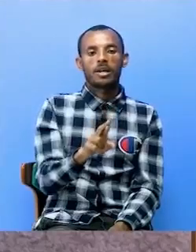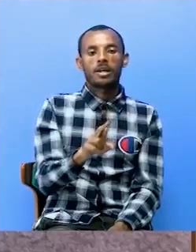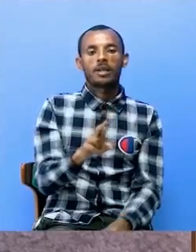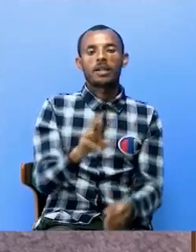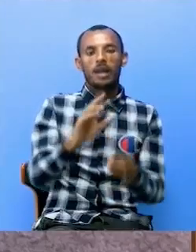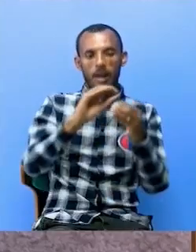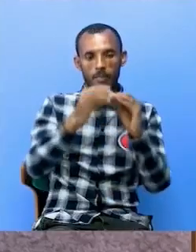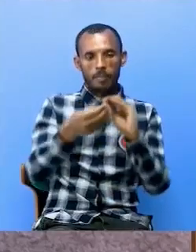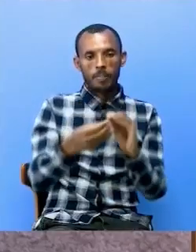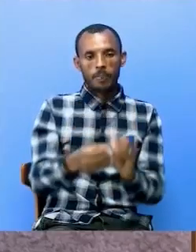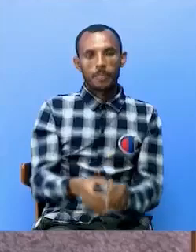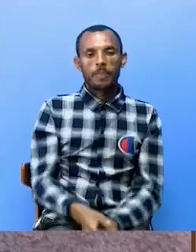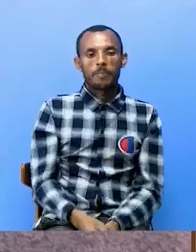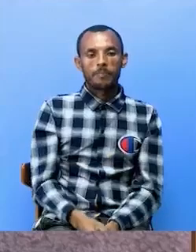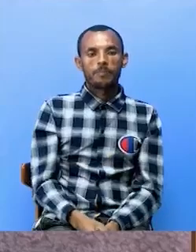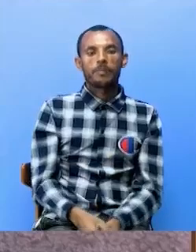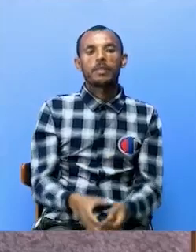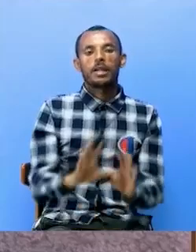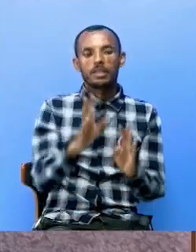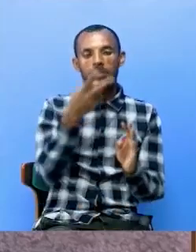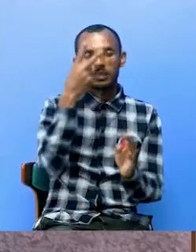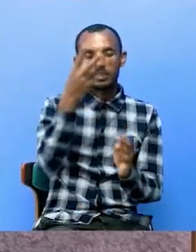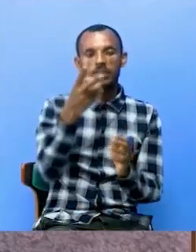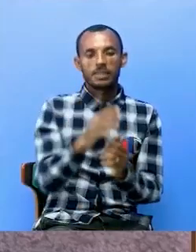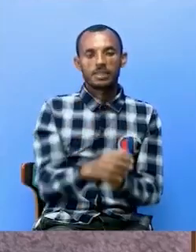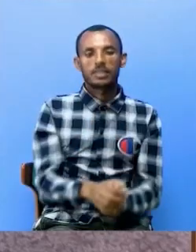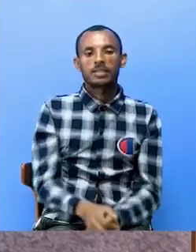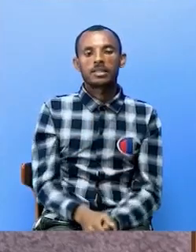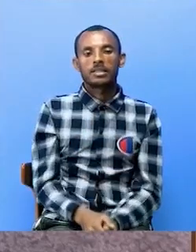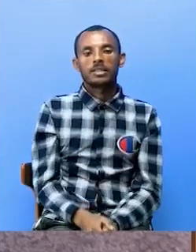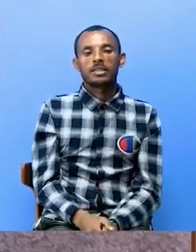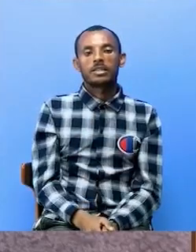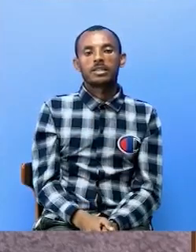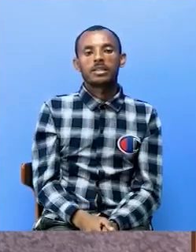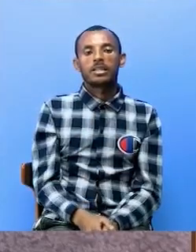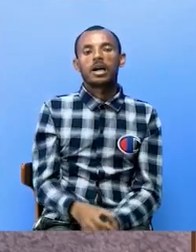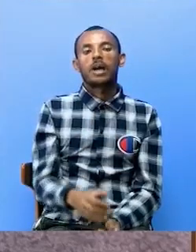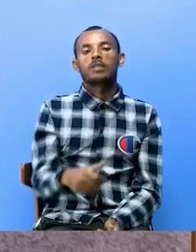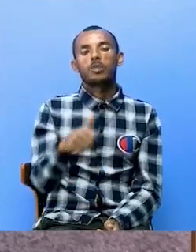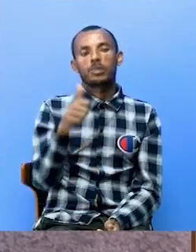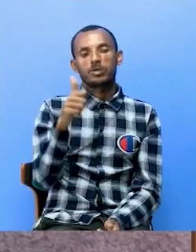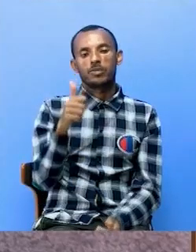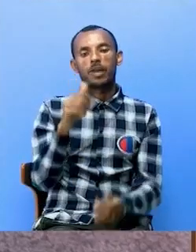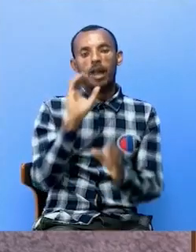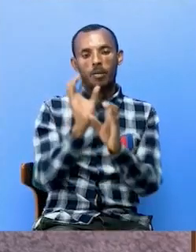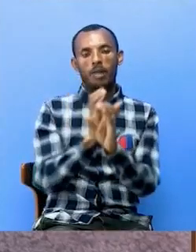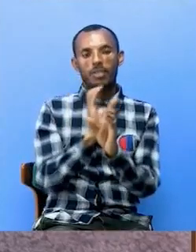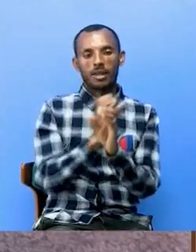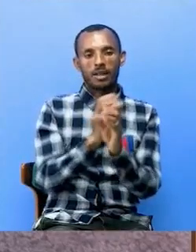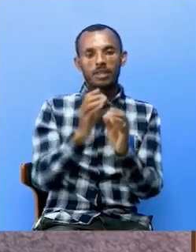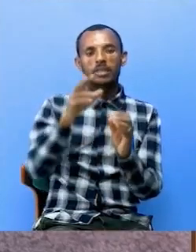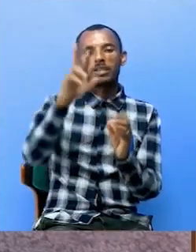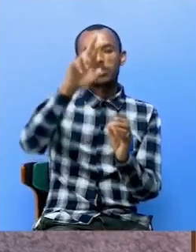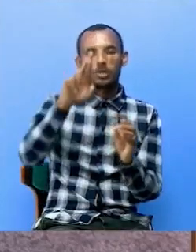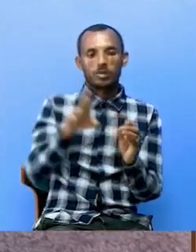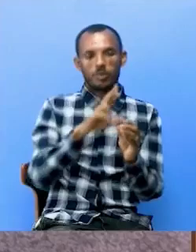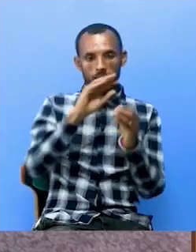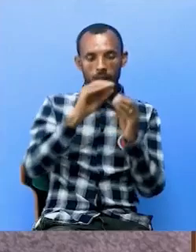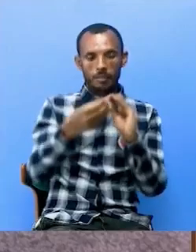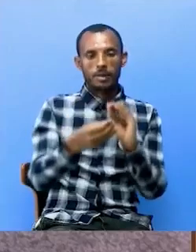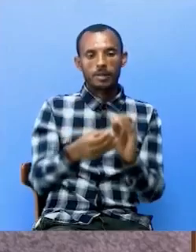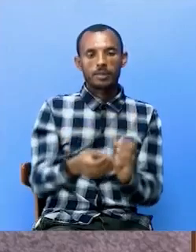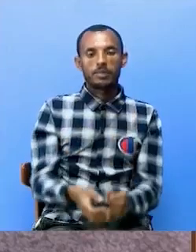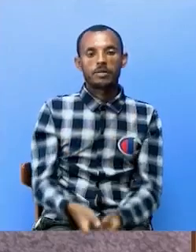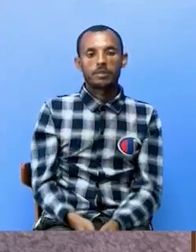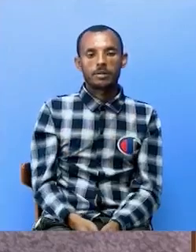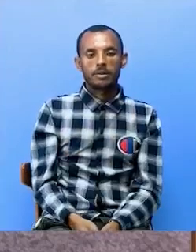a number. Now let's see other ways of calculating a square root of a number,